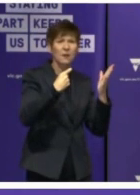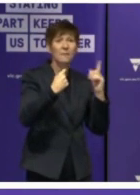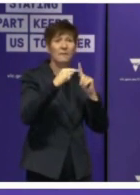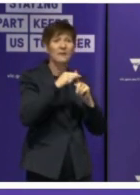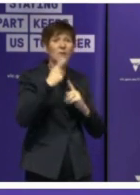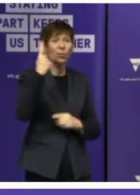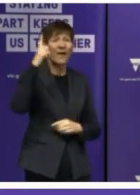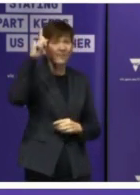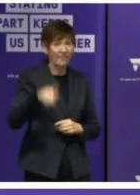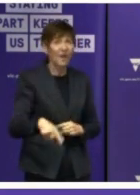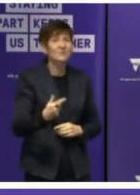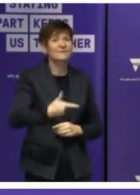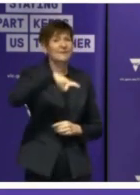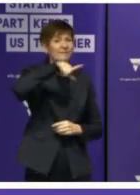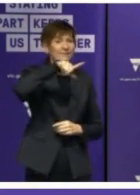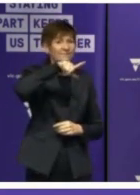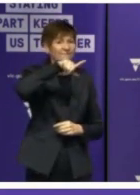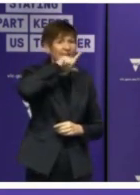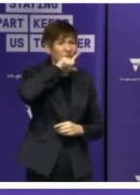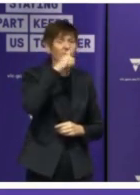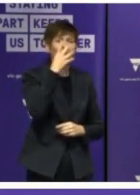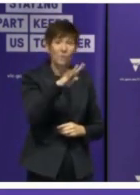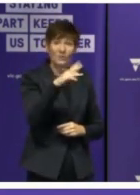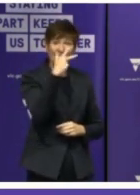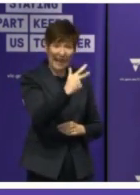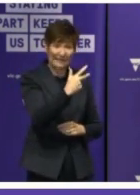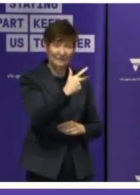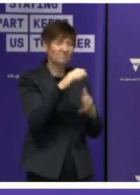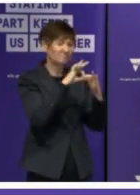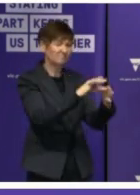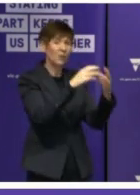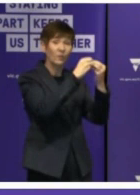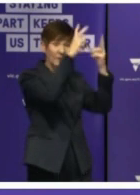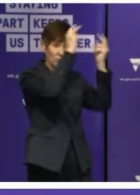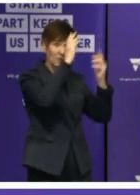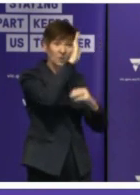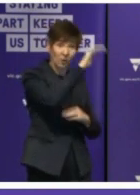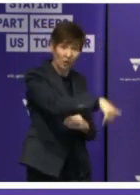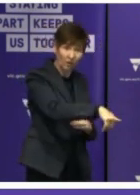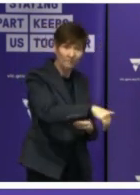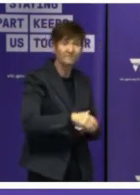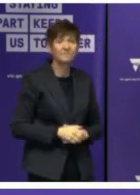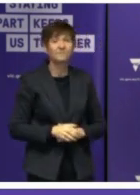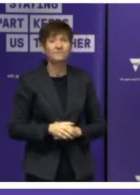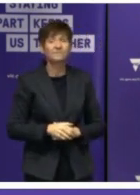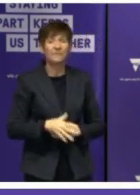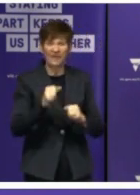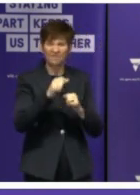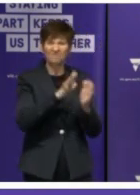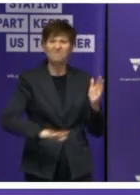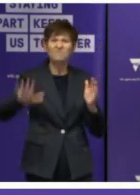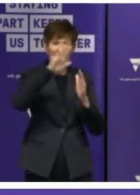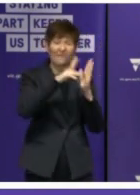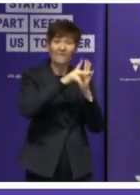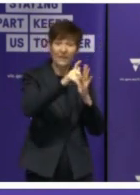the total number of active cases are 7,854 across Victoria. The regional metro split is essentially unchanged